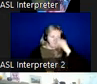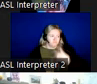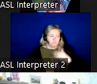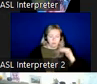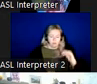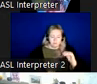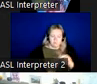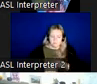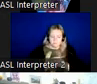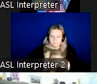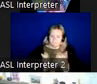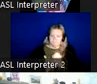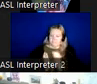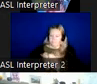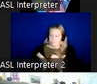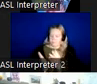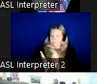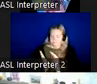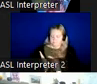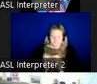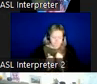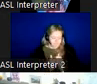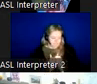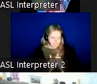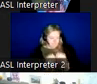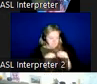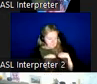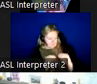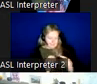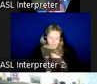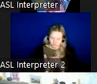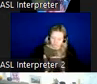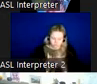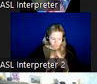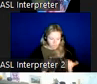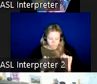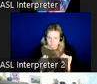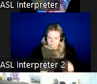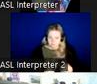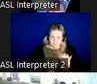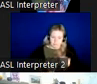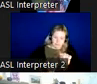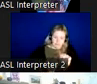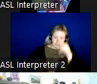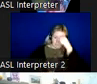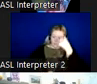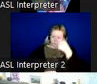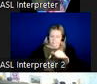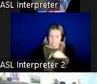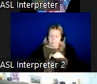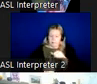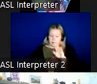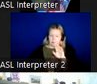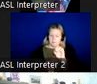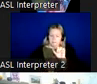books are a great way to kind of explore that as well. So The Remember Balloons is a great story,